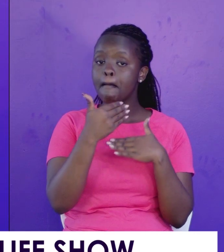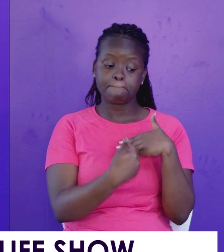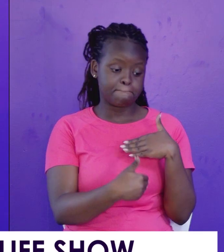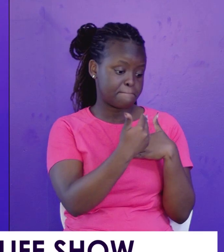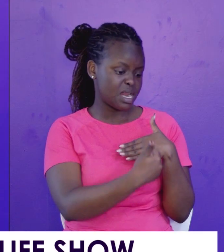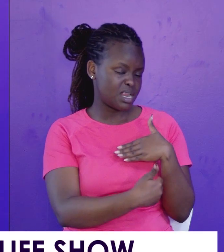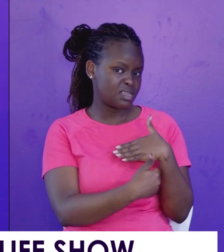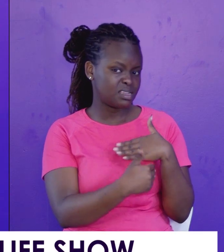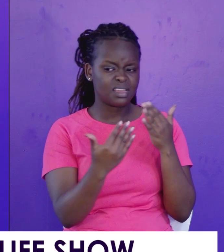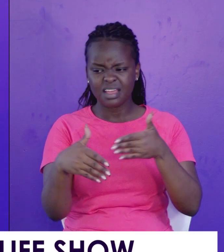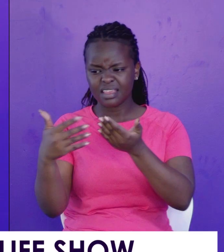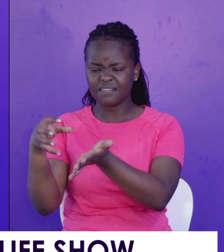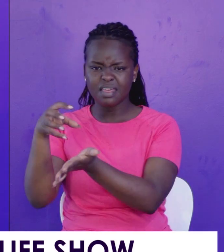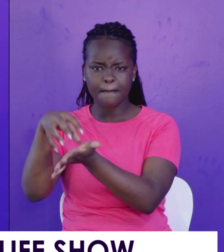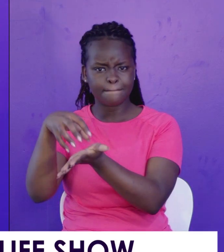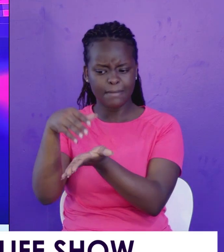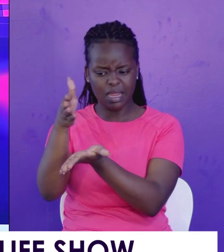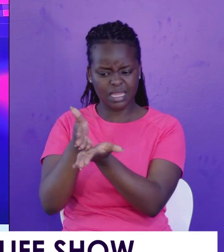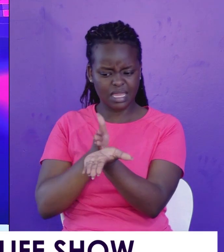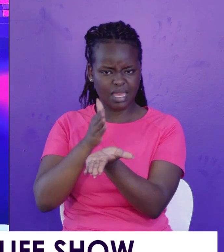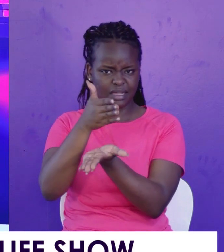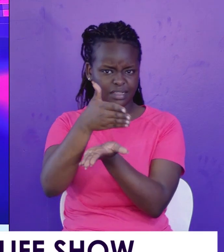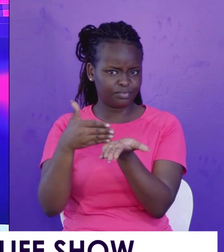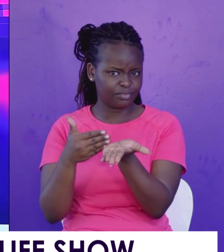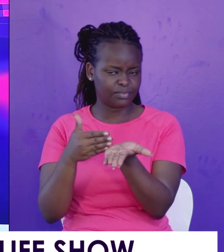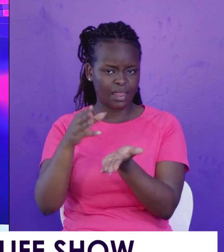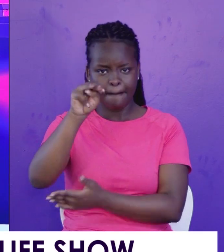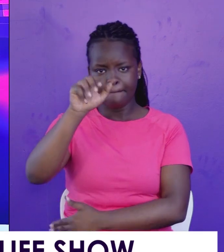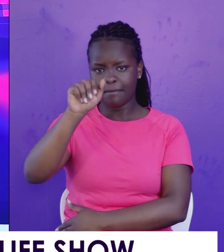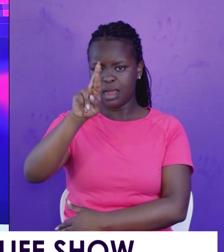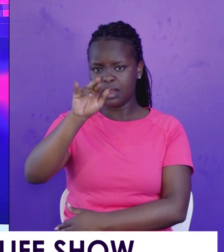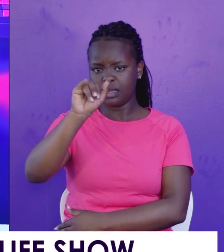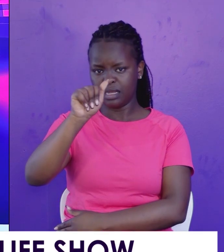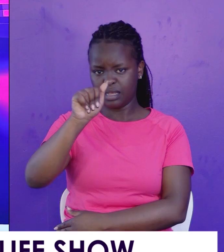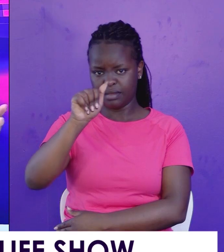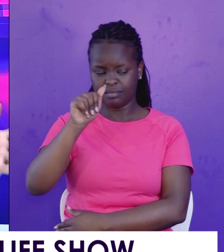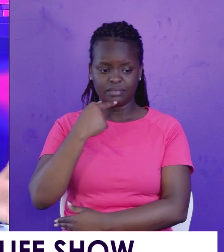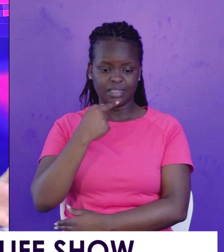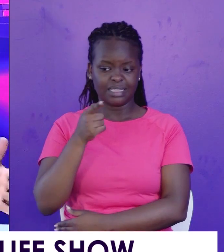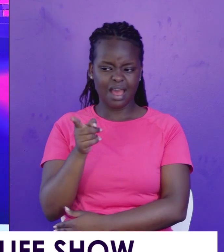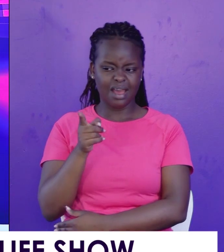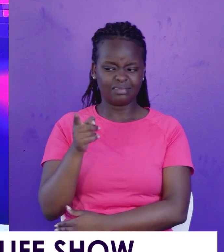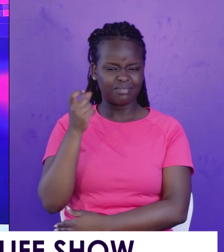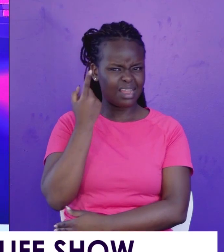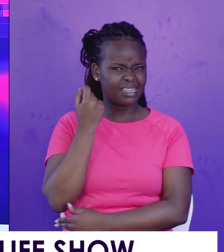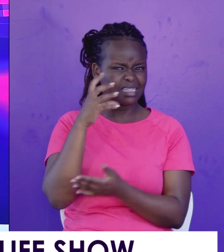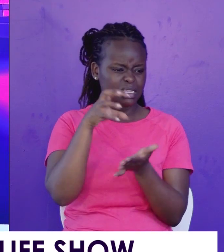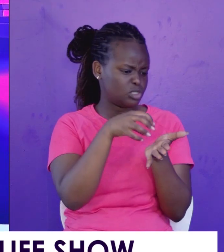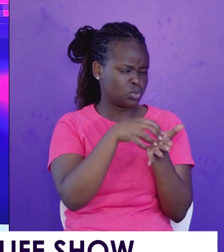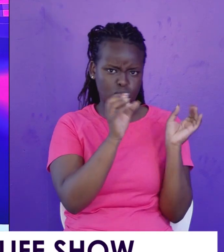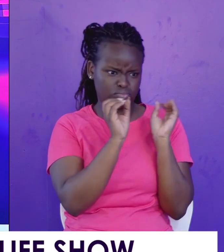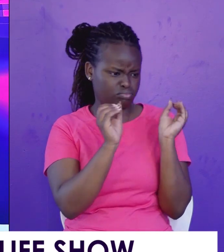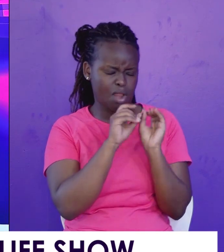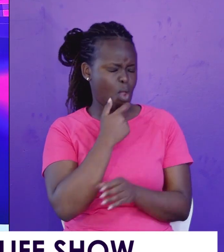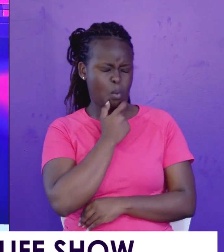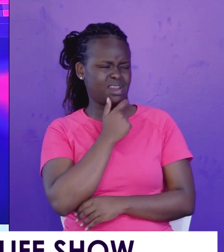them cakes." Yeah, Yeah. Antoinette, Marie Antoinette. Yes. Basically, for her, she didn't understand the situation. Perfect. She's wondering that they're